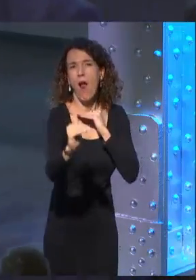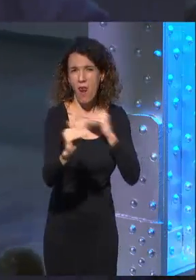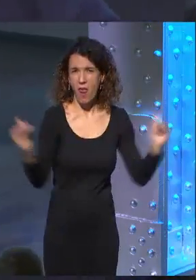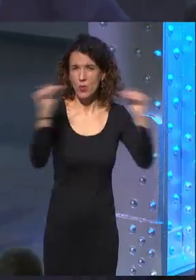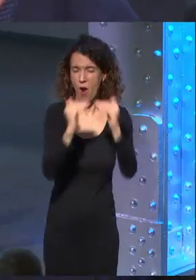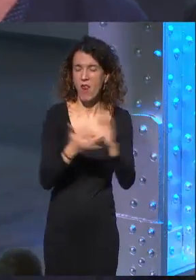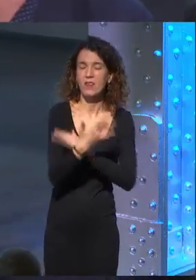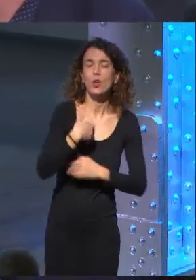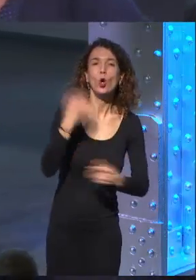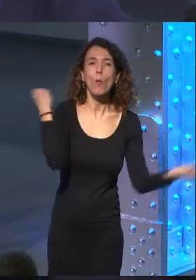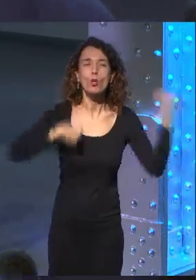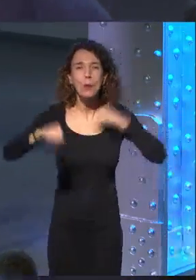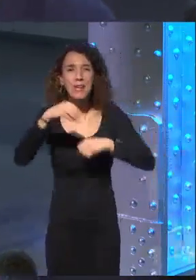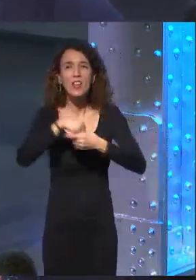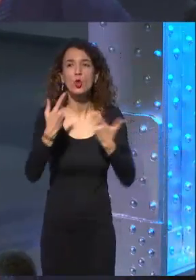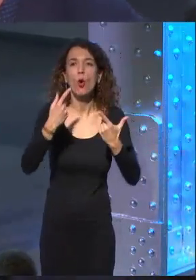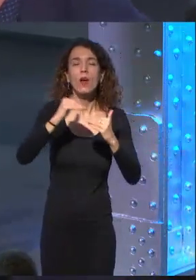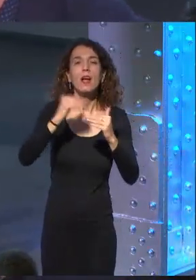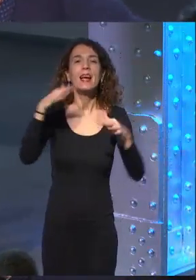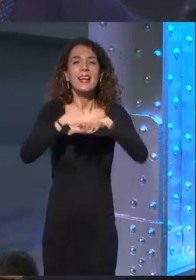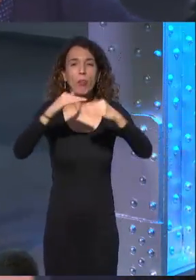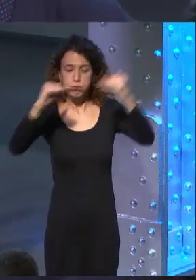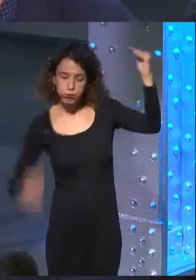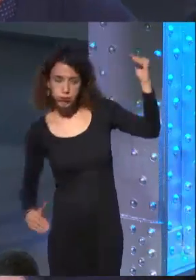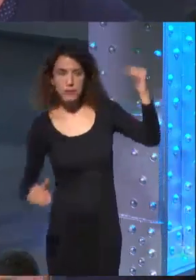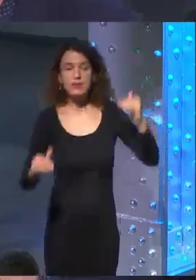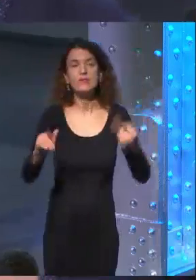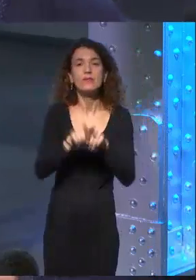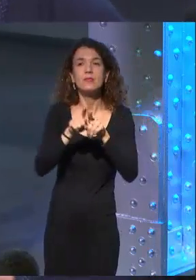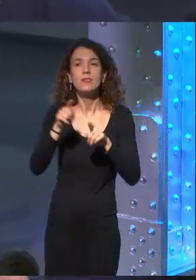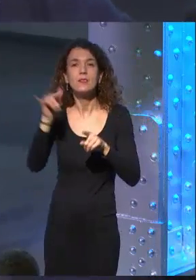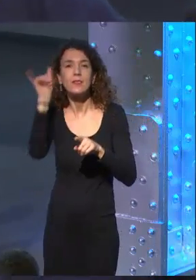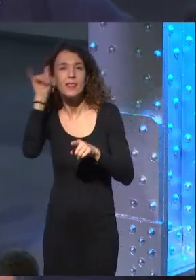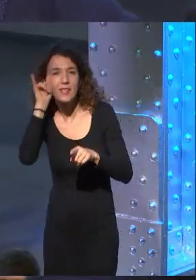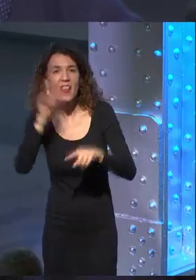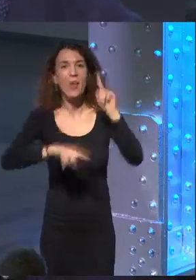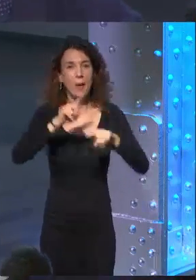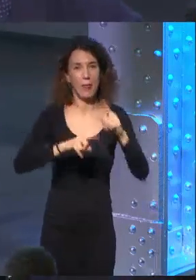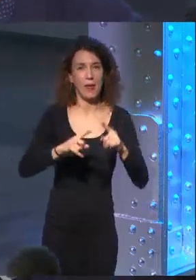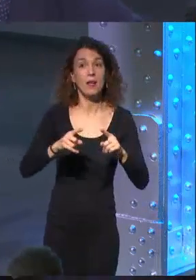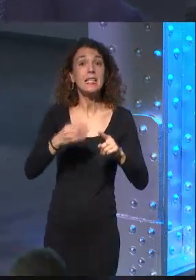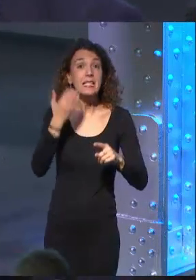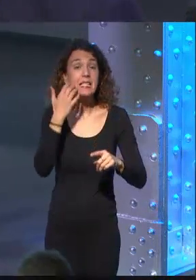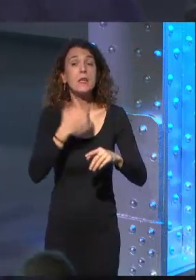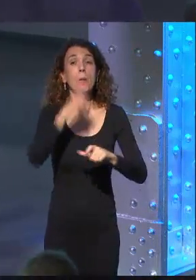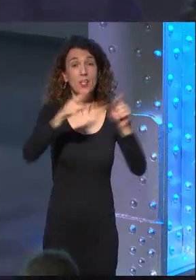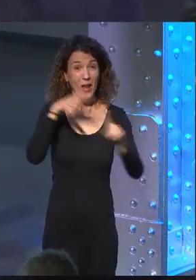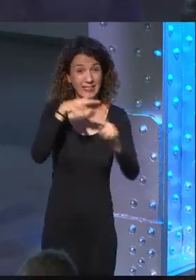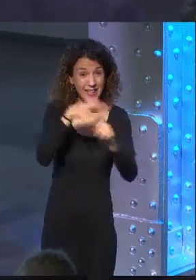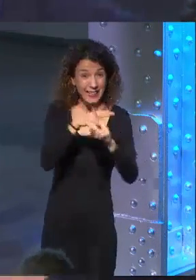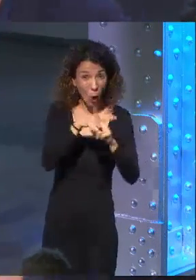your friend. It's a symmetrical network. You have to explain how an asymmetrical network works,